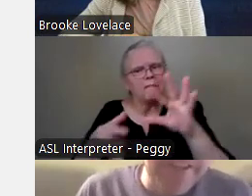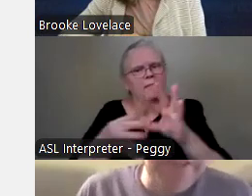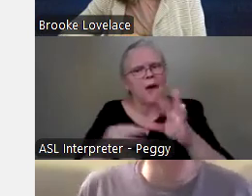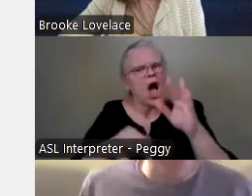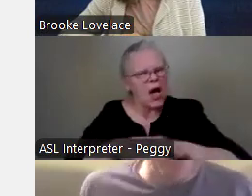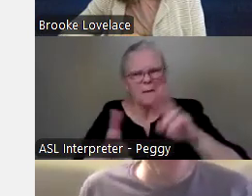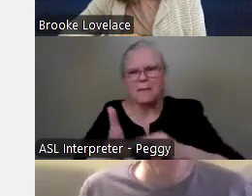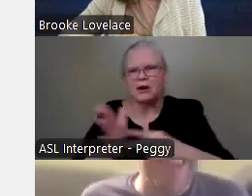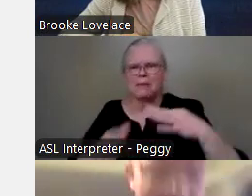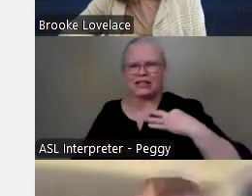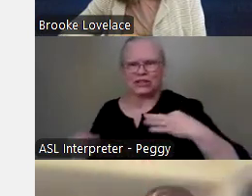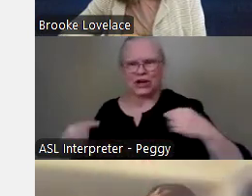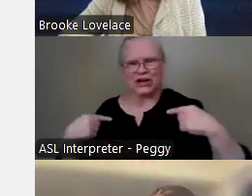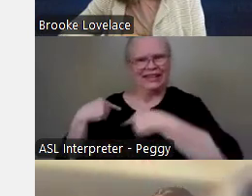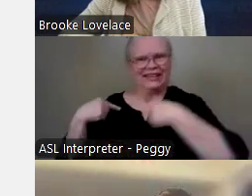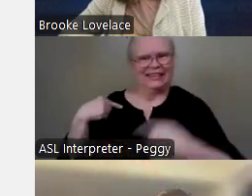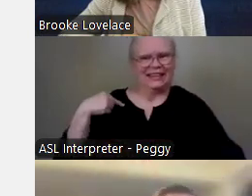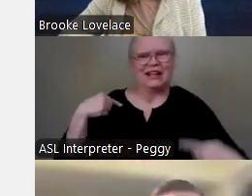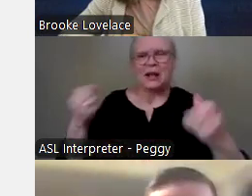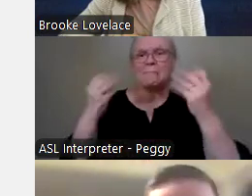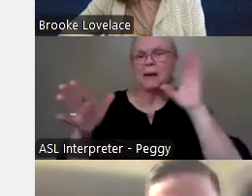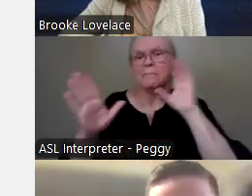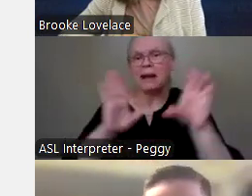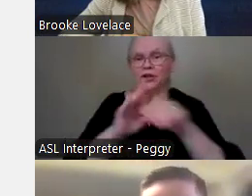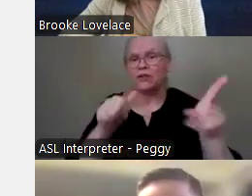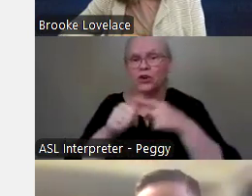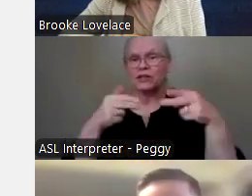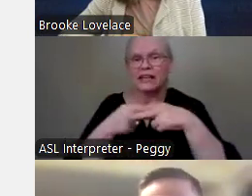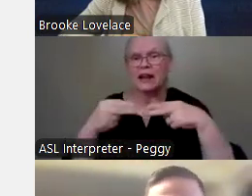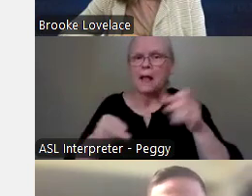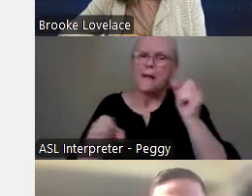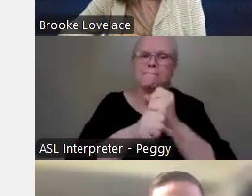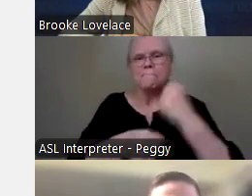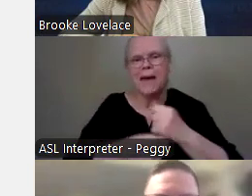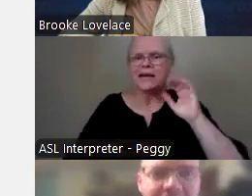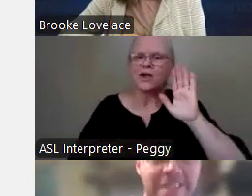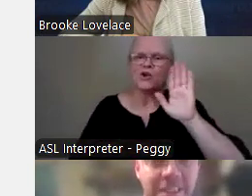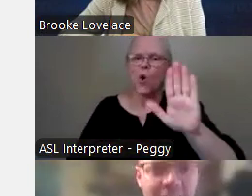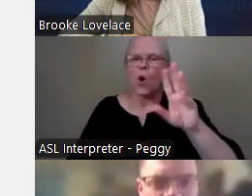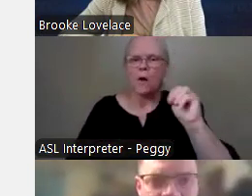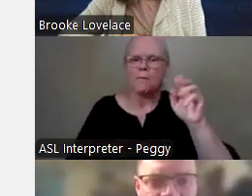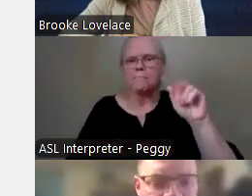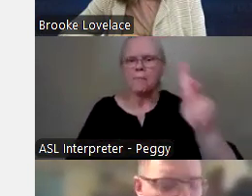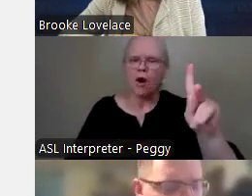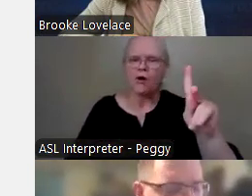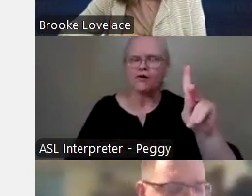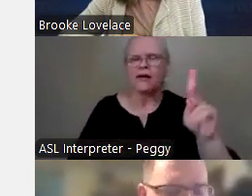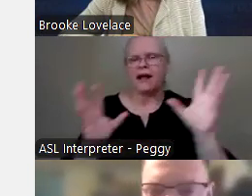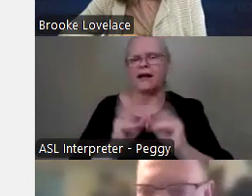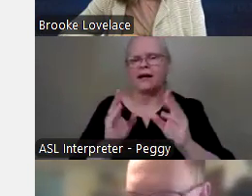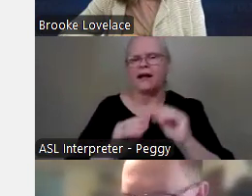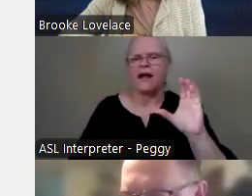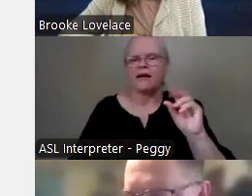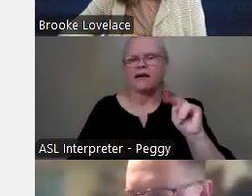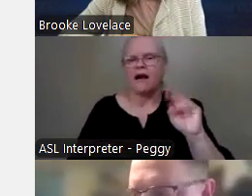I wore this shirt today because a lot of those pictures that you saw in that first slide are from the Make Your Mark conference. This was our shirt last year. It was a board